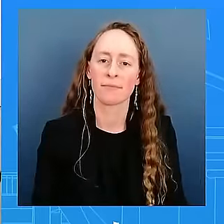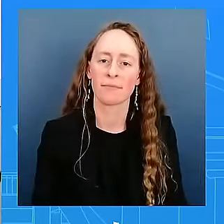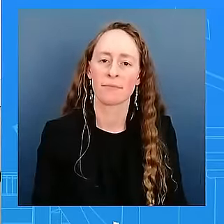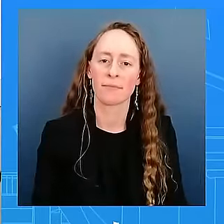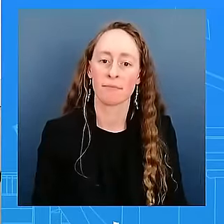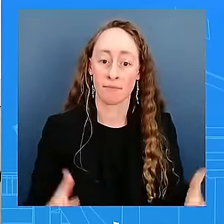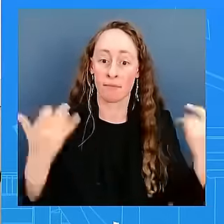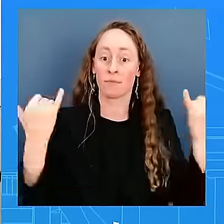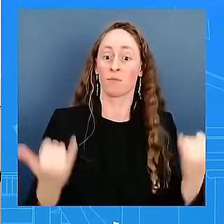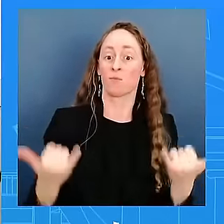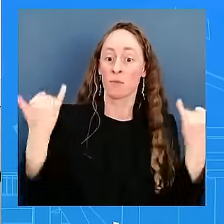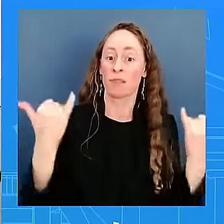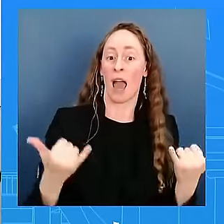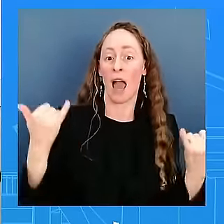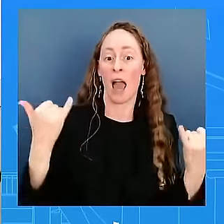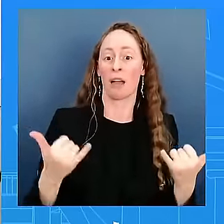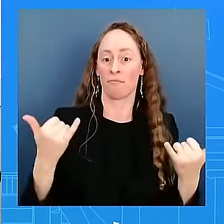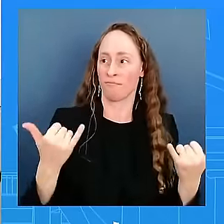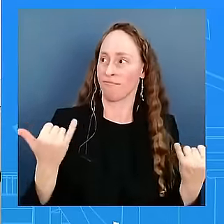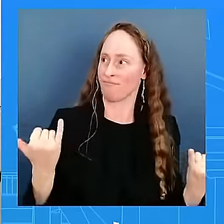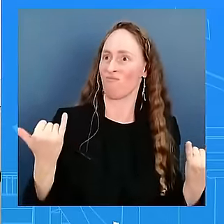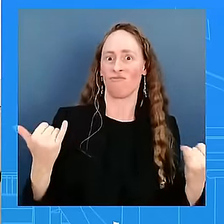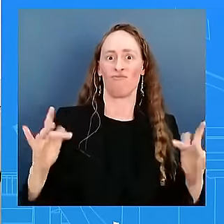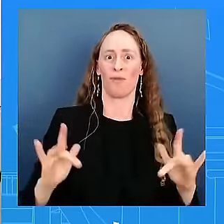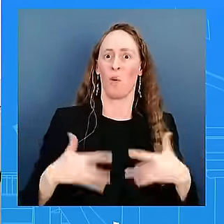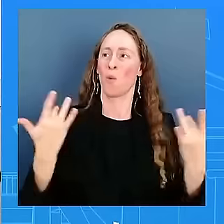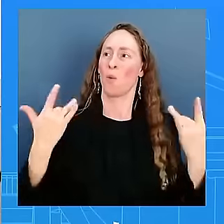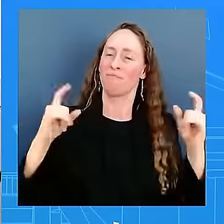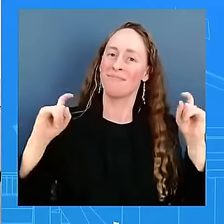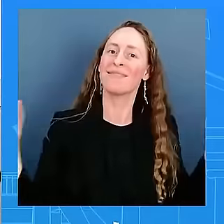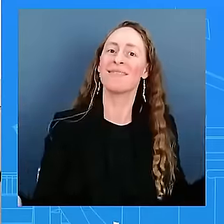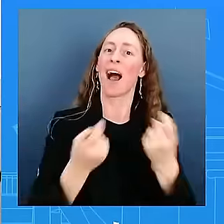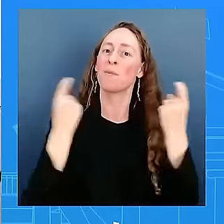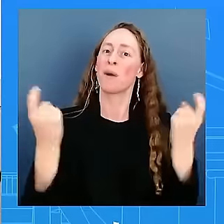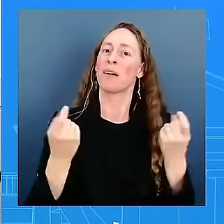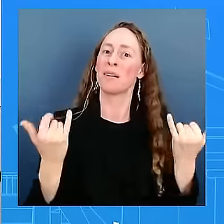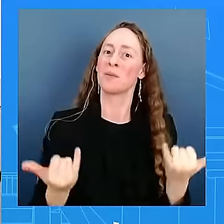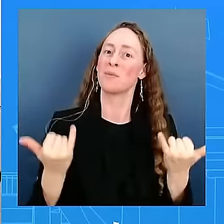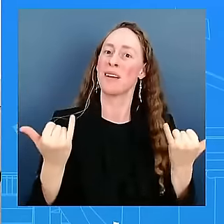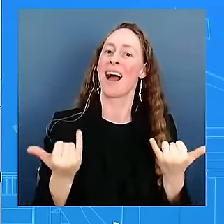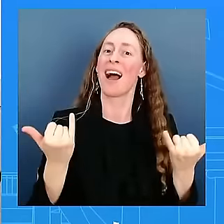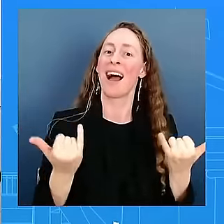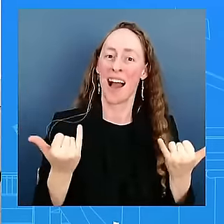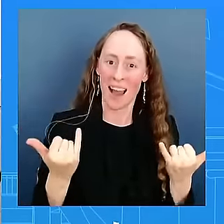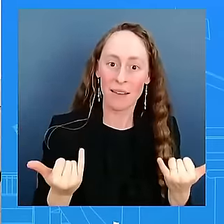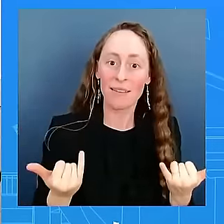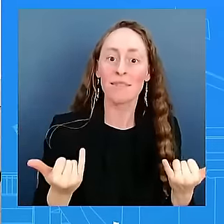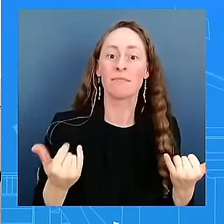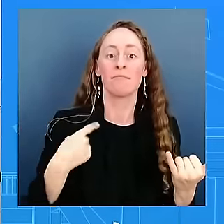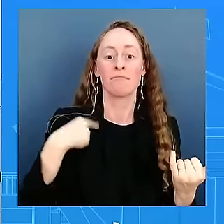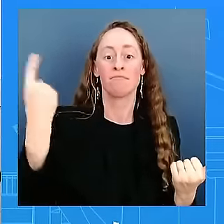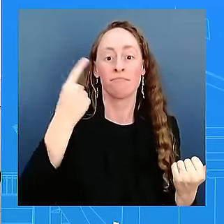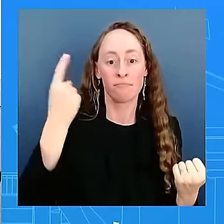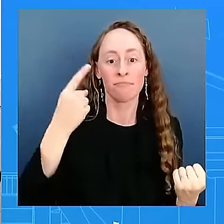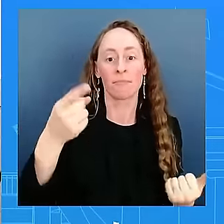some criticism, including from the Republican vice presidential nominee, J.D. Vance, who moments ago said,